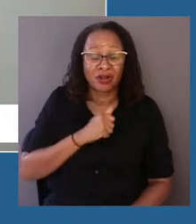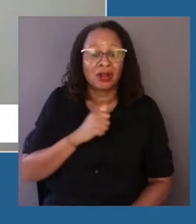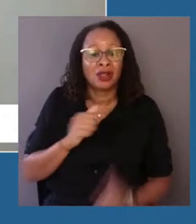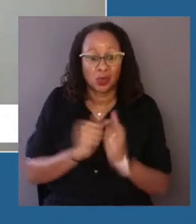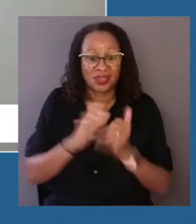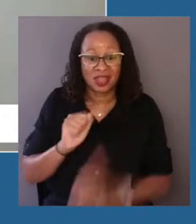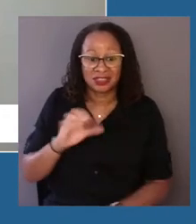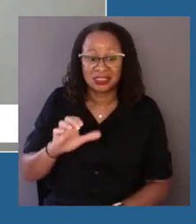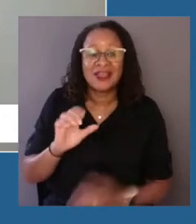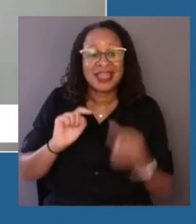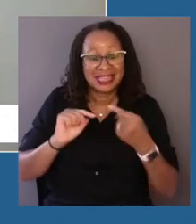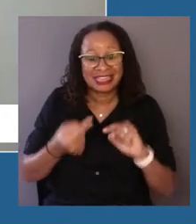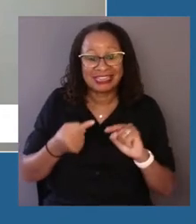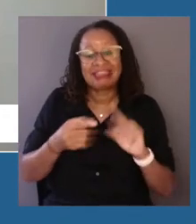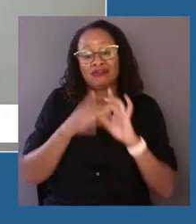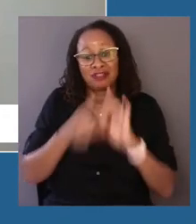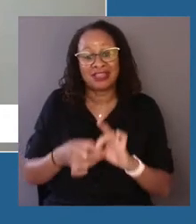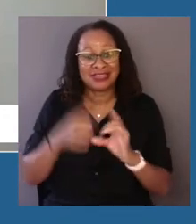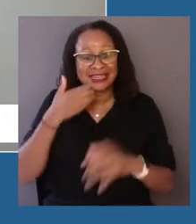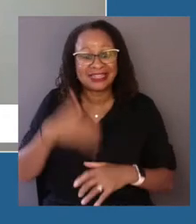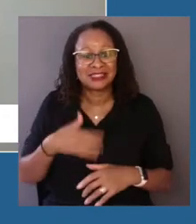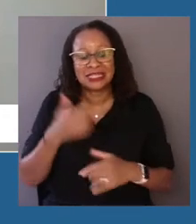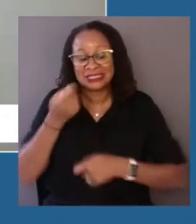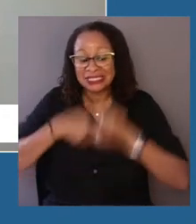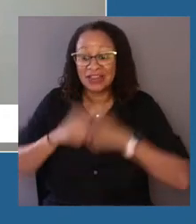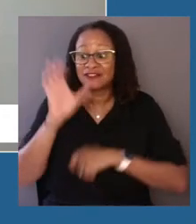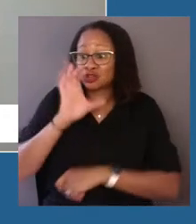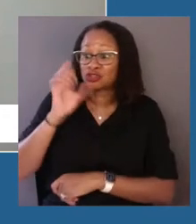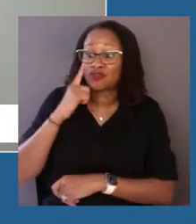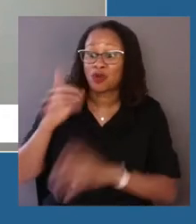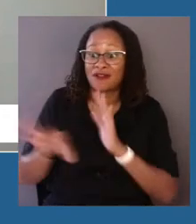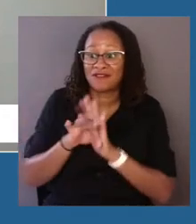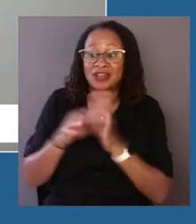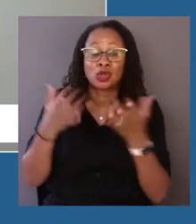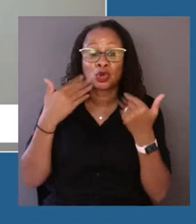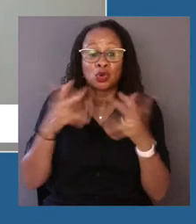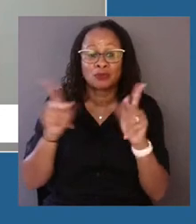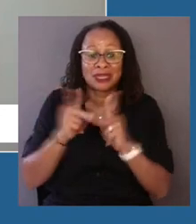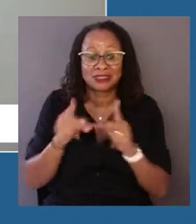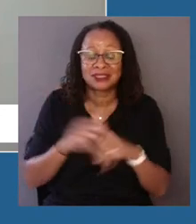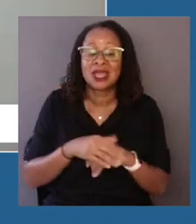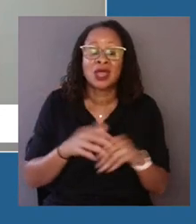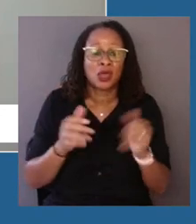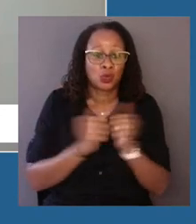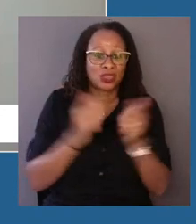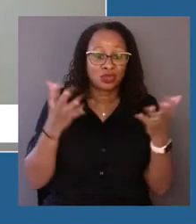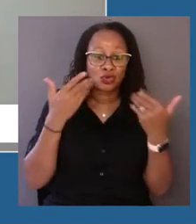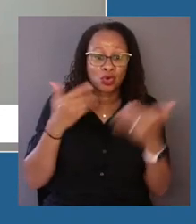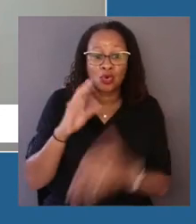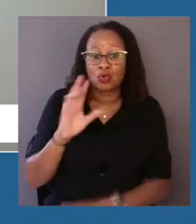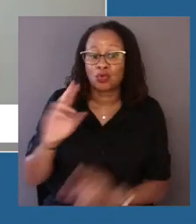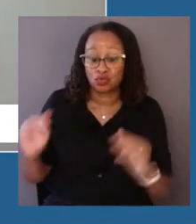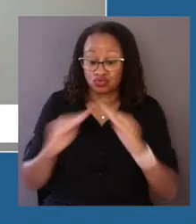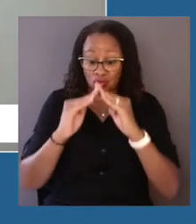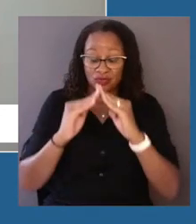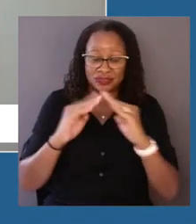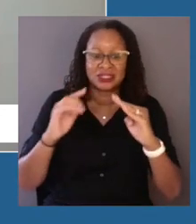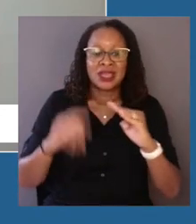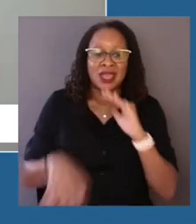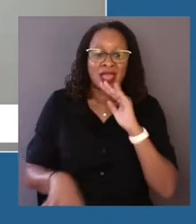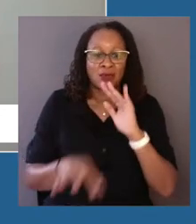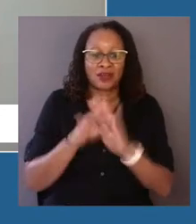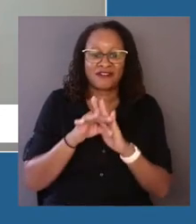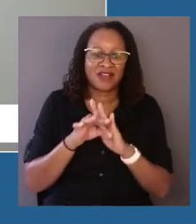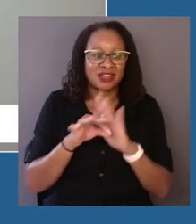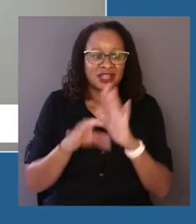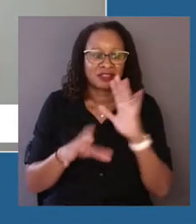illness as opposed to seeking a cooling space, right? In the case of cool roofs, we are achieving the clusters of light color